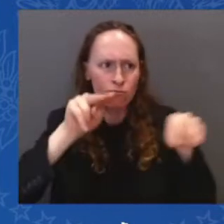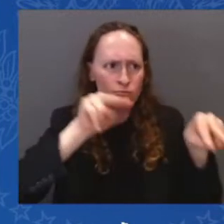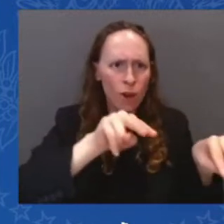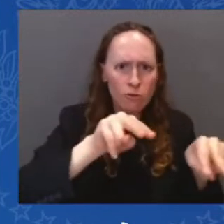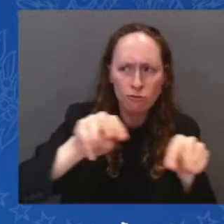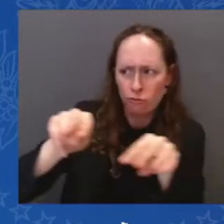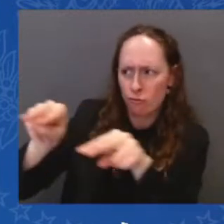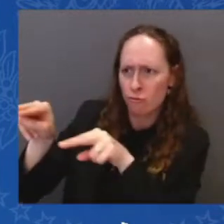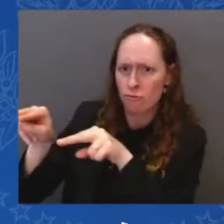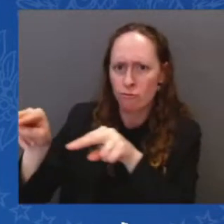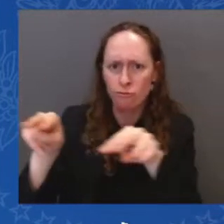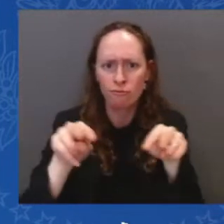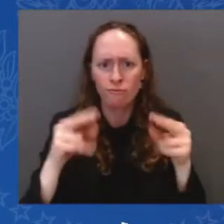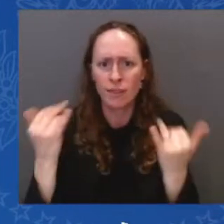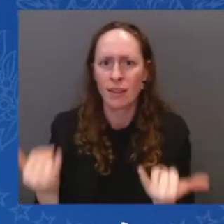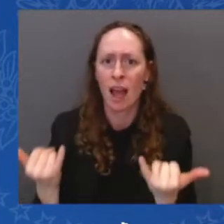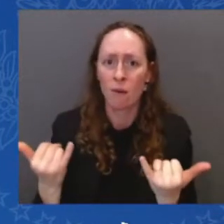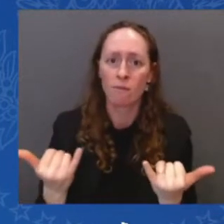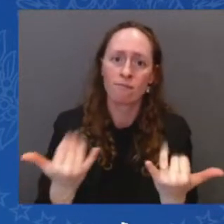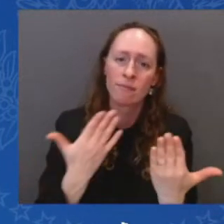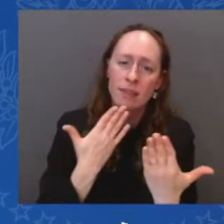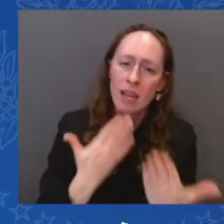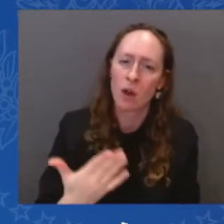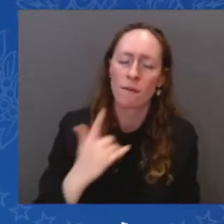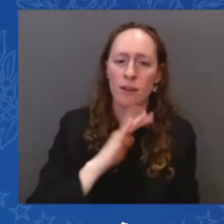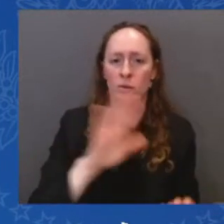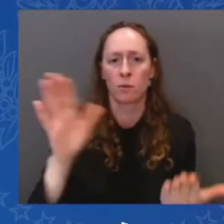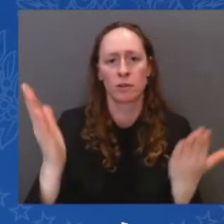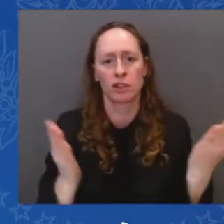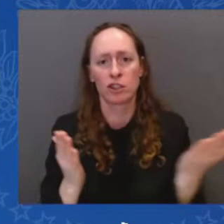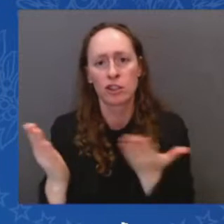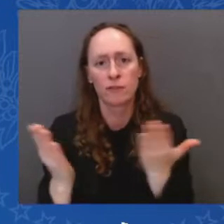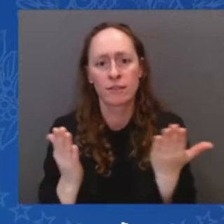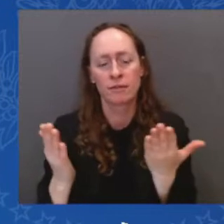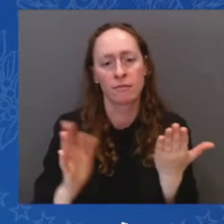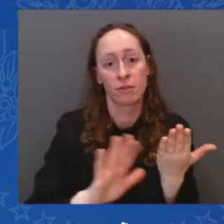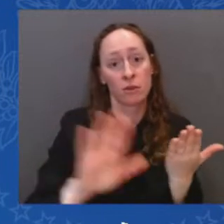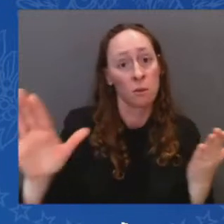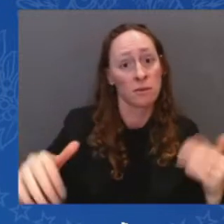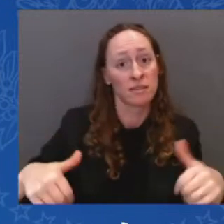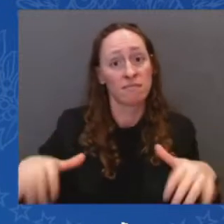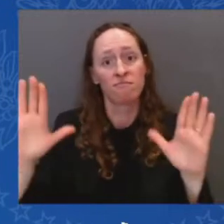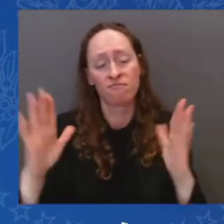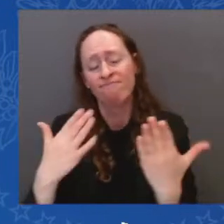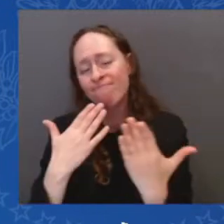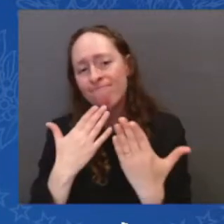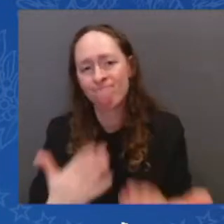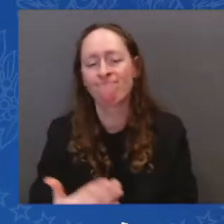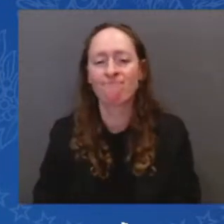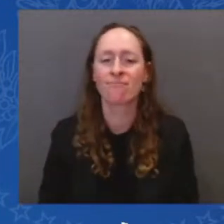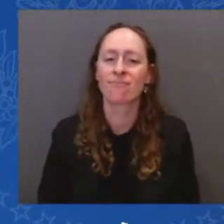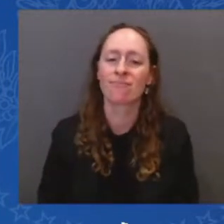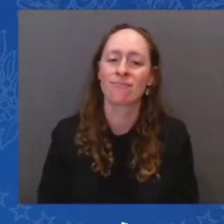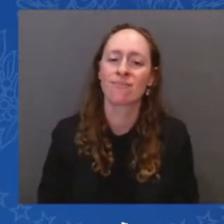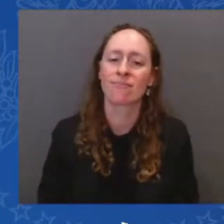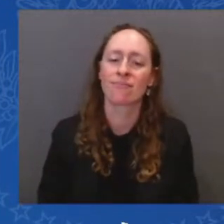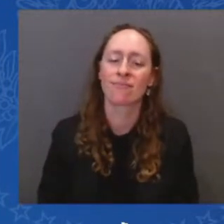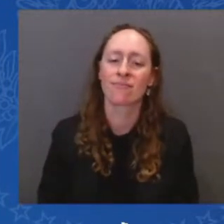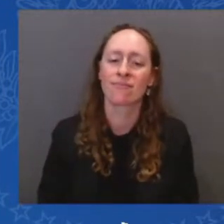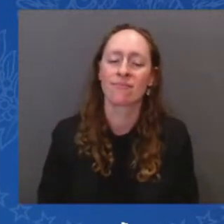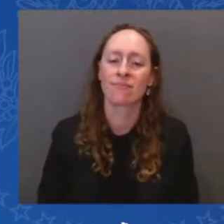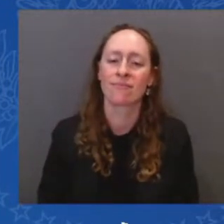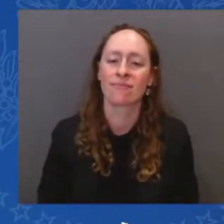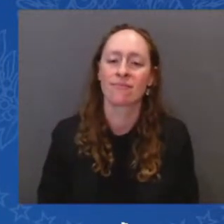for your sacrifice. You are, in fact, the most capable and lethal military